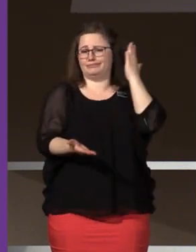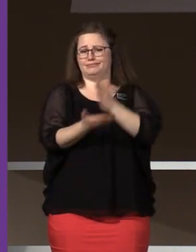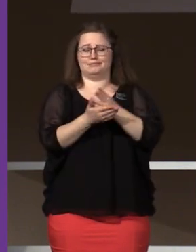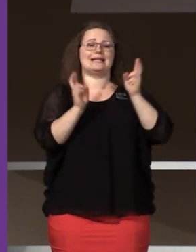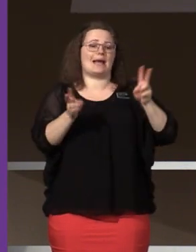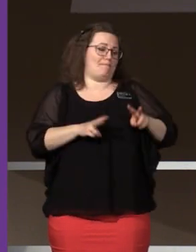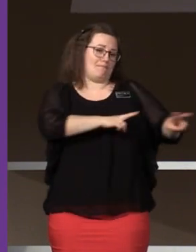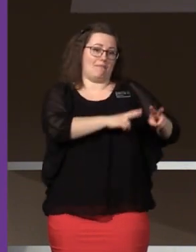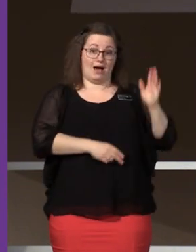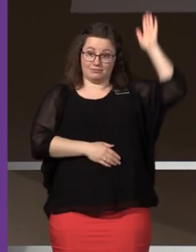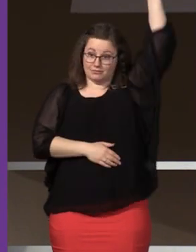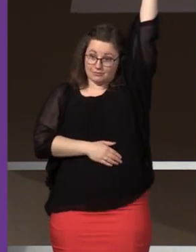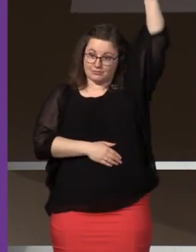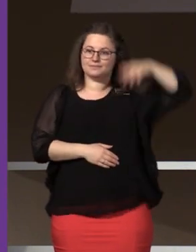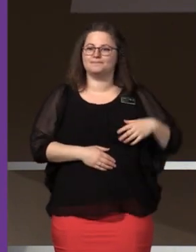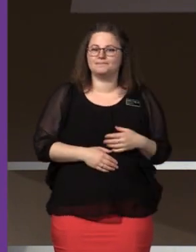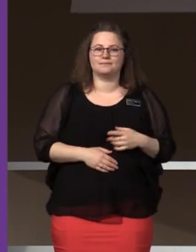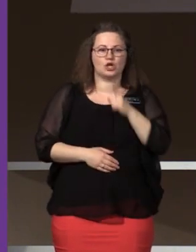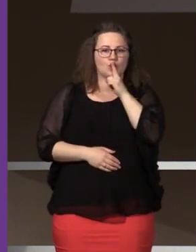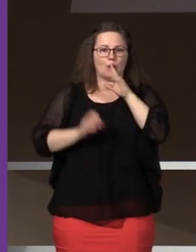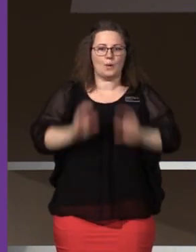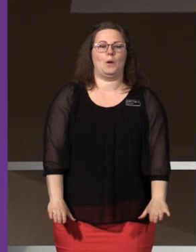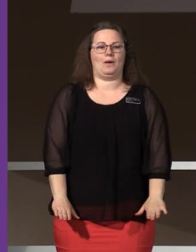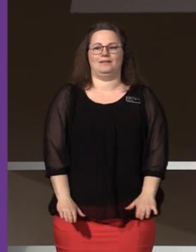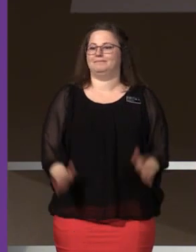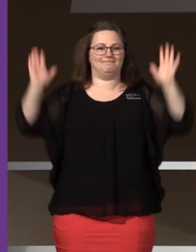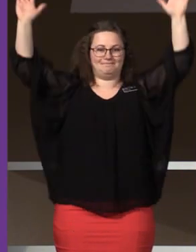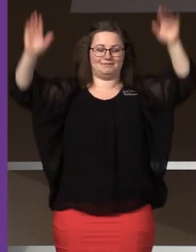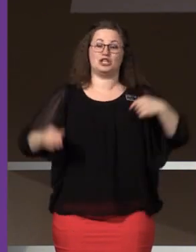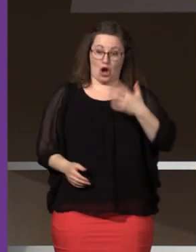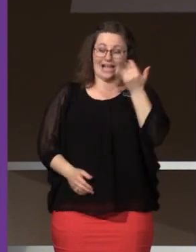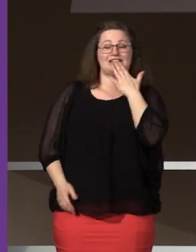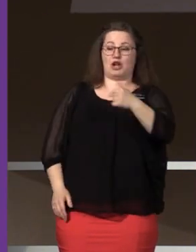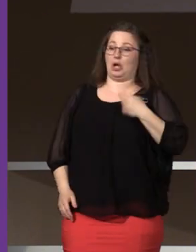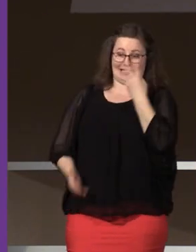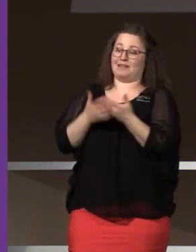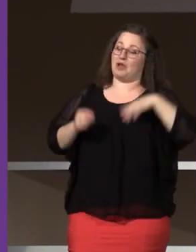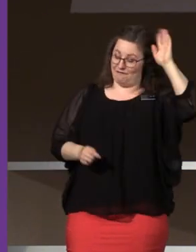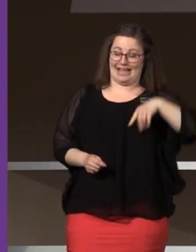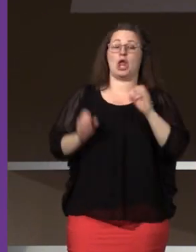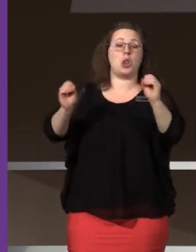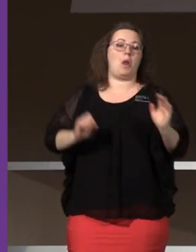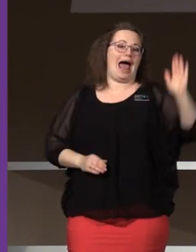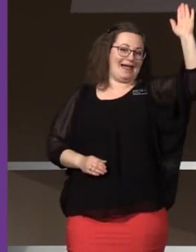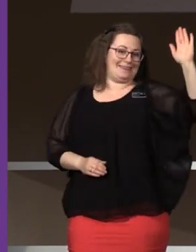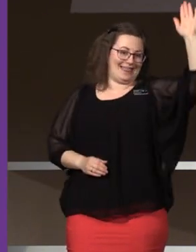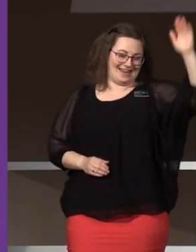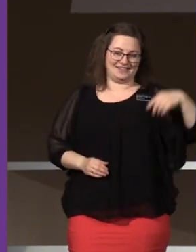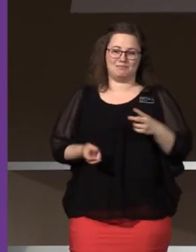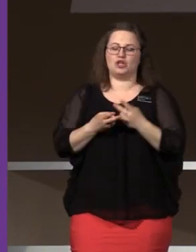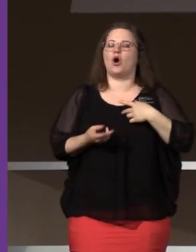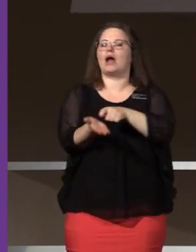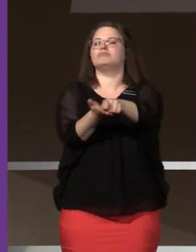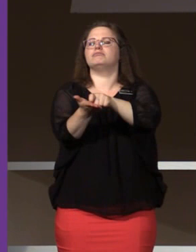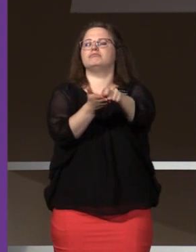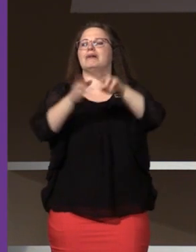same as your neighbor. No hands. Yep. So you don't need to be able to see to make massive predictions